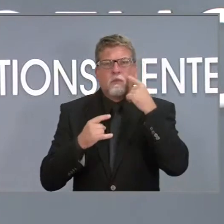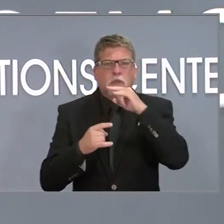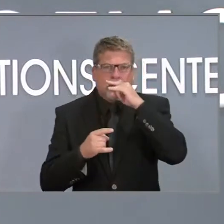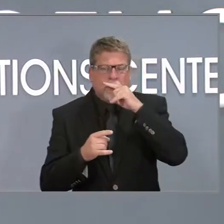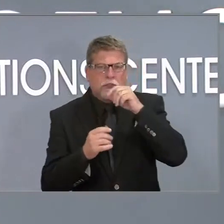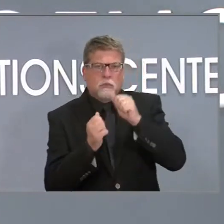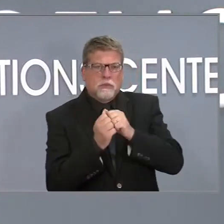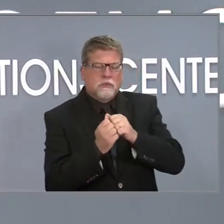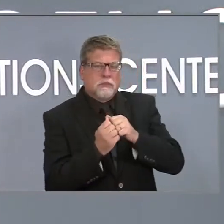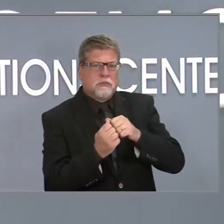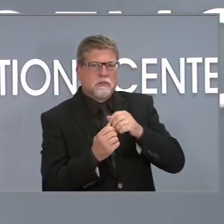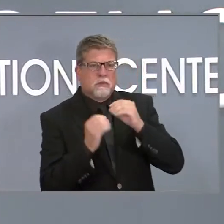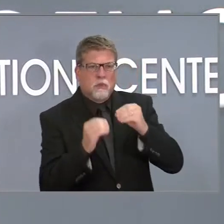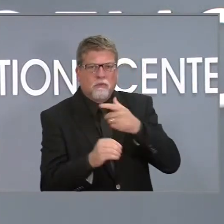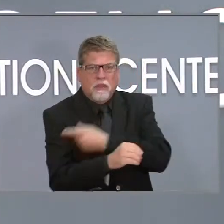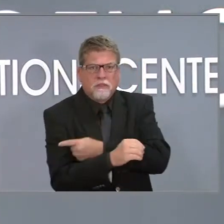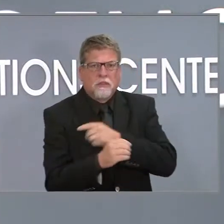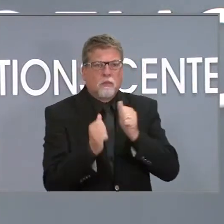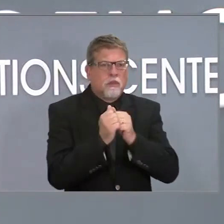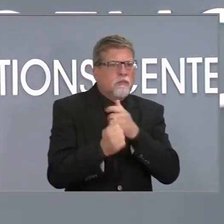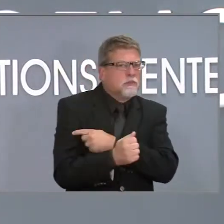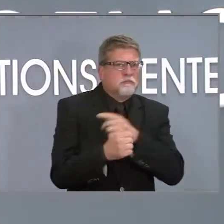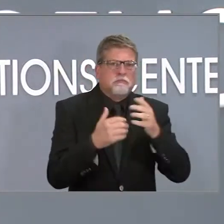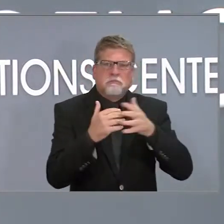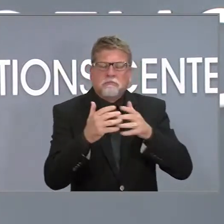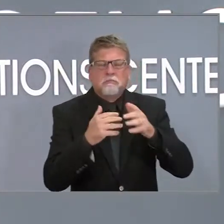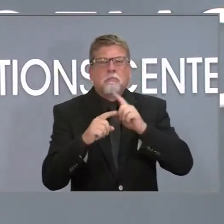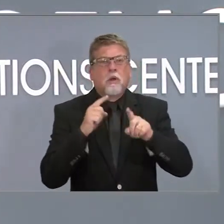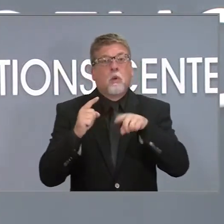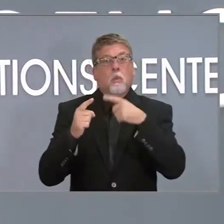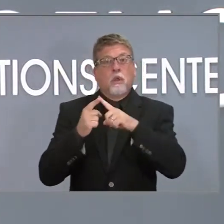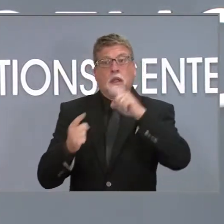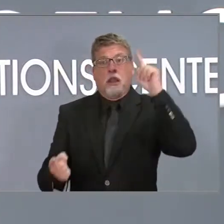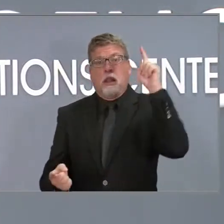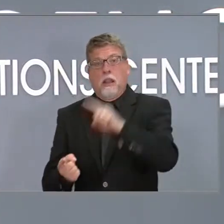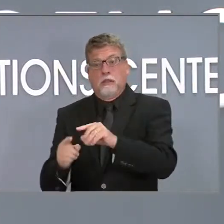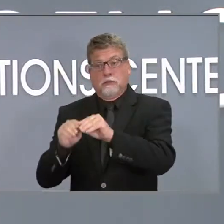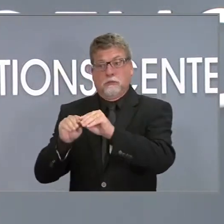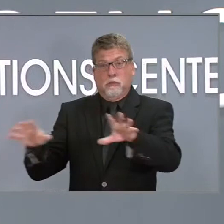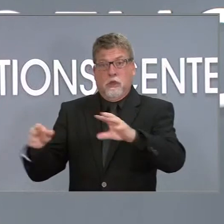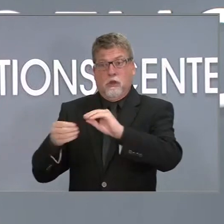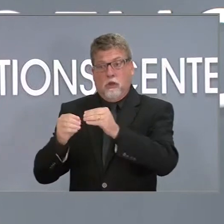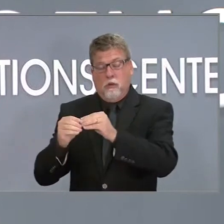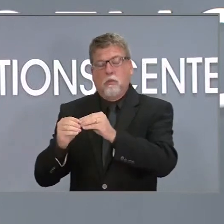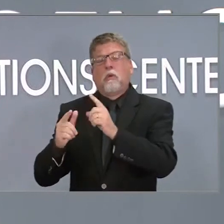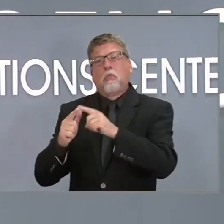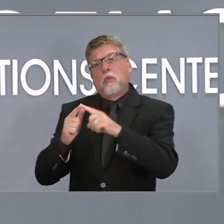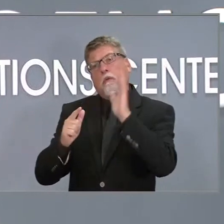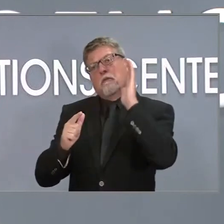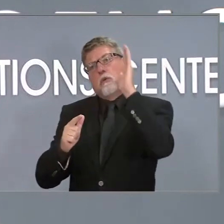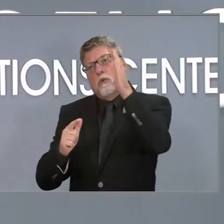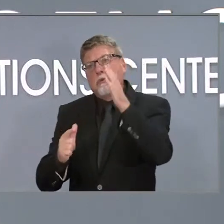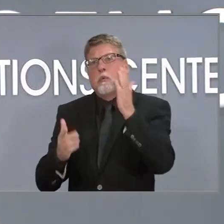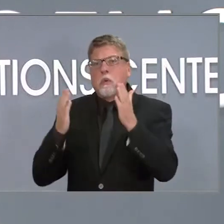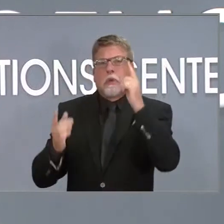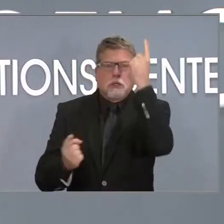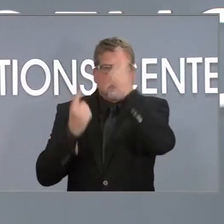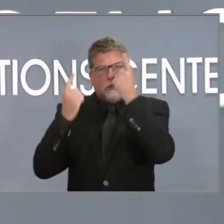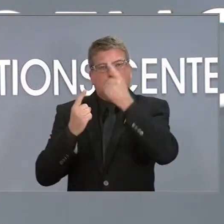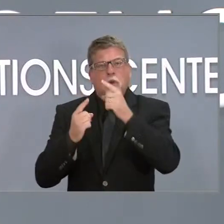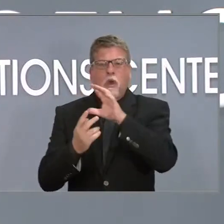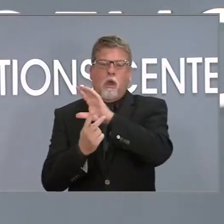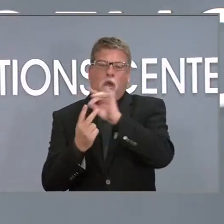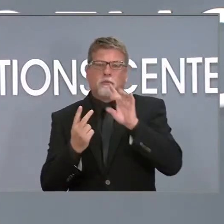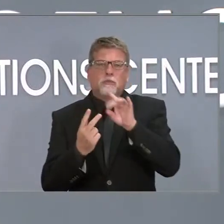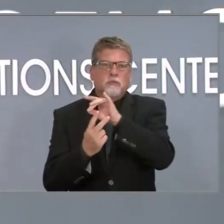and then when it's very low tier, then that would be lifting it. So is that a future balance that's going to change as